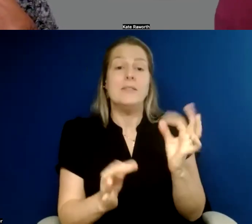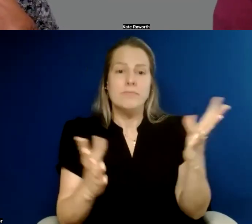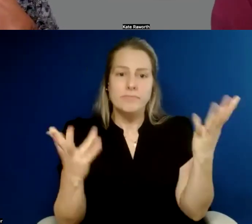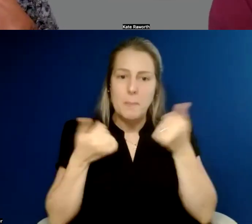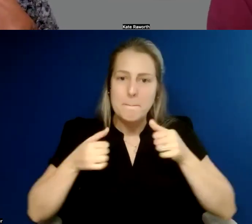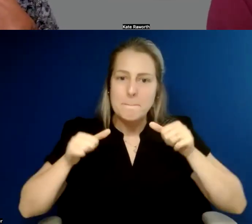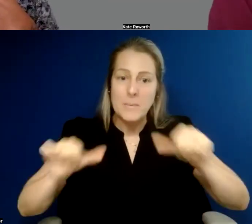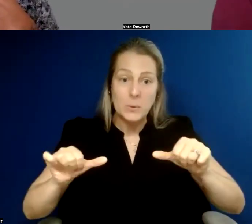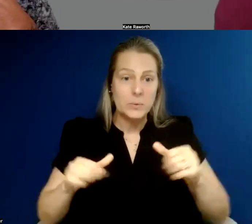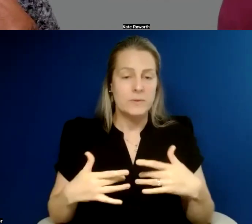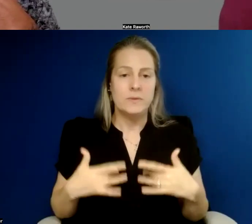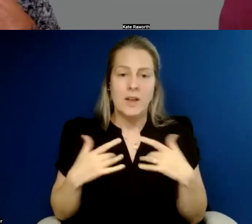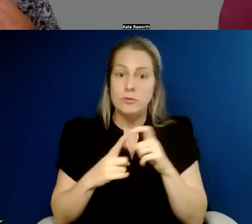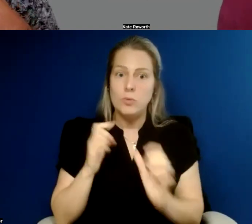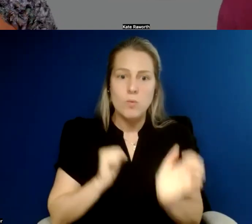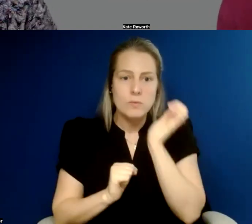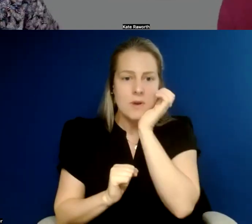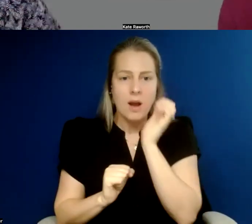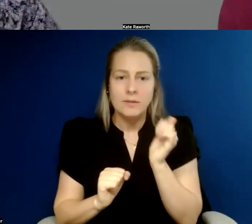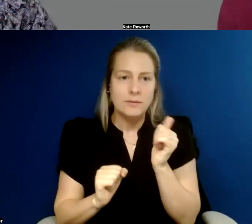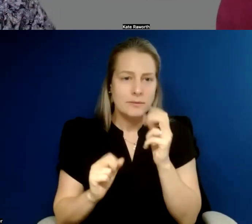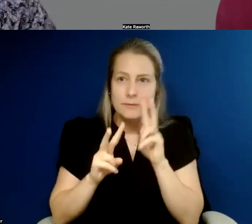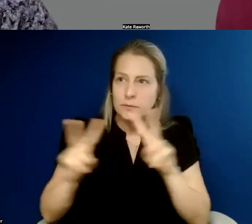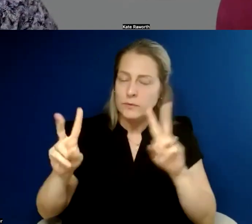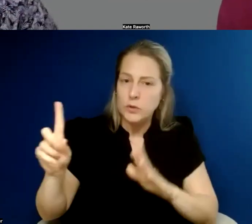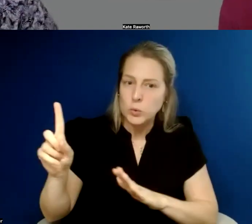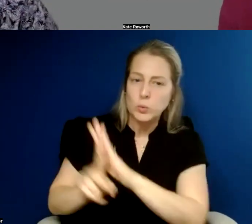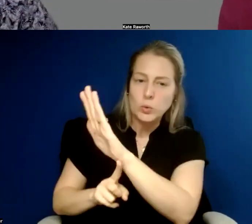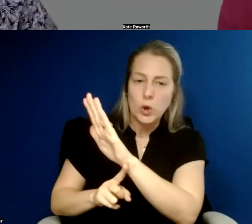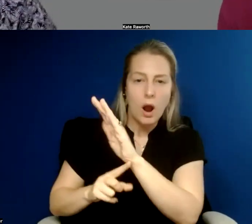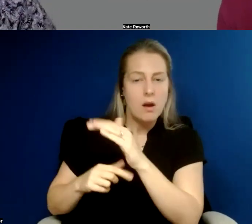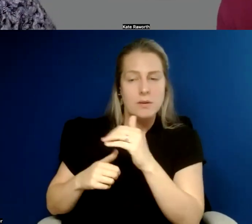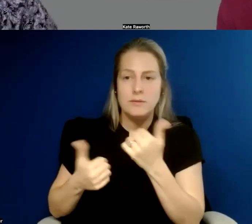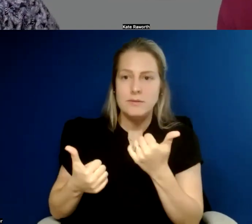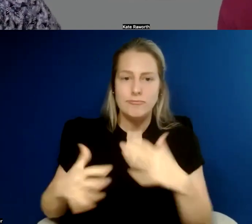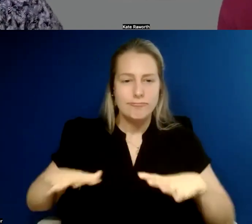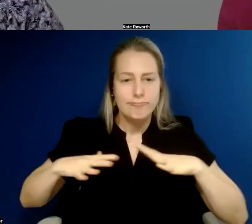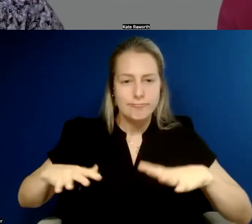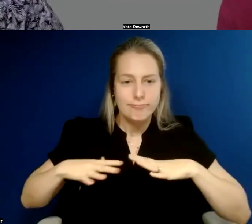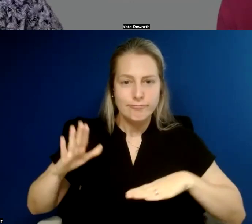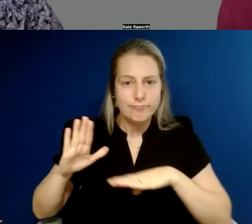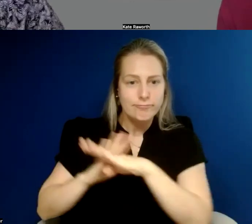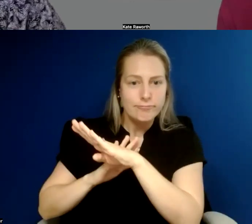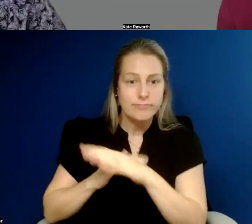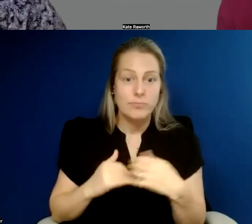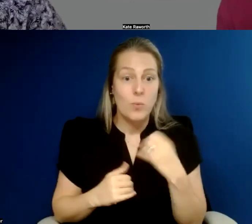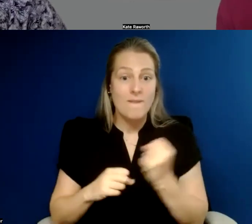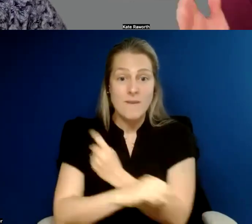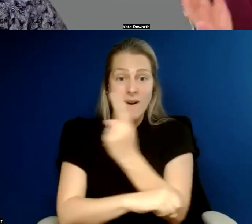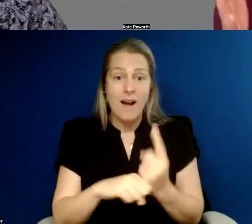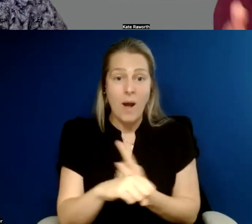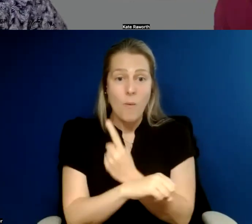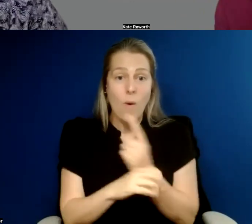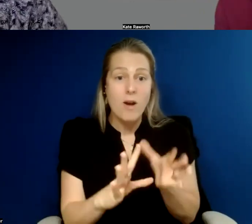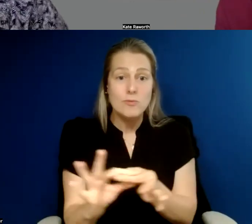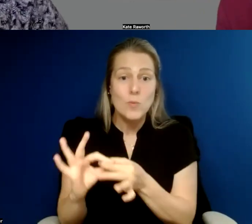for a long journey ahead. So we've got an hour together here, and I'm going to just kick off by, if we